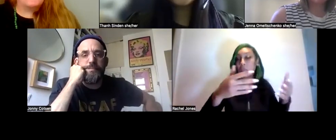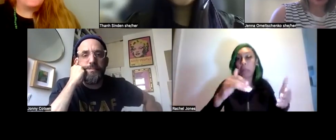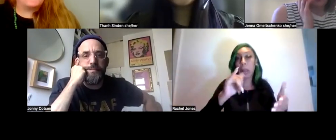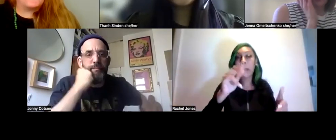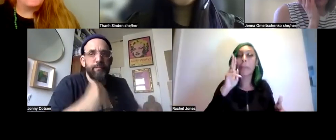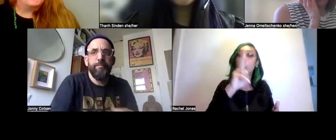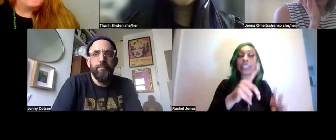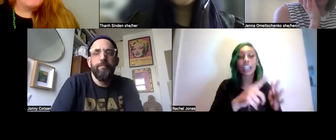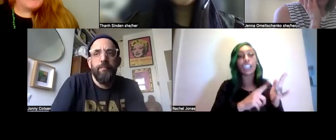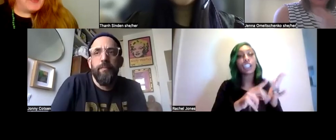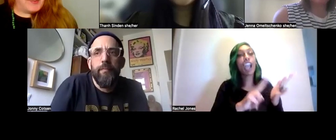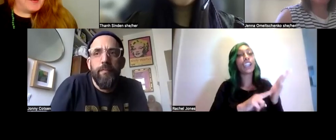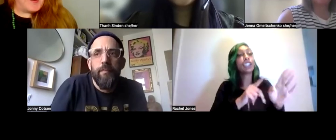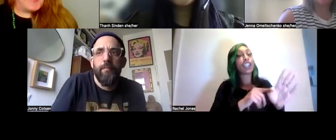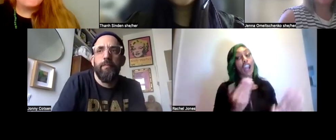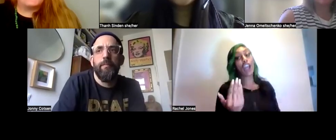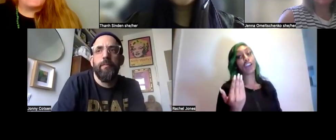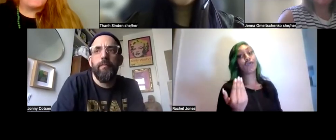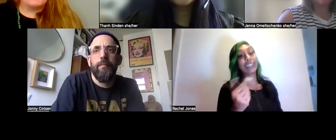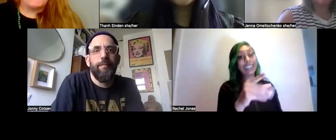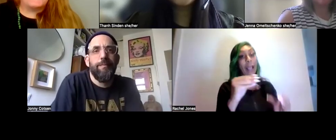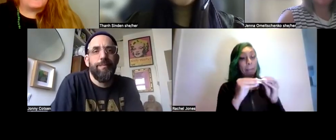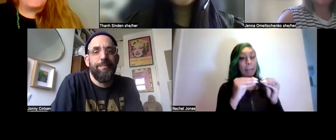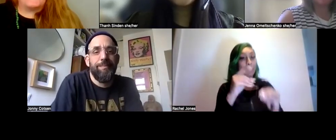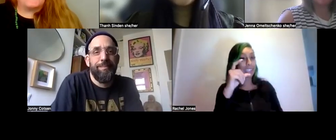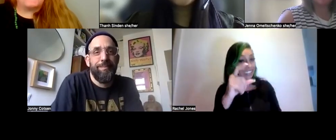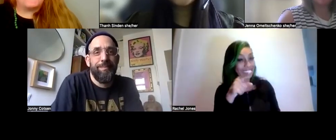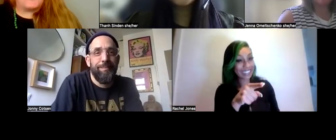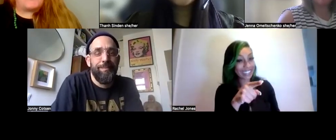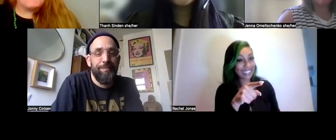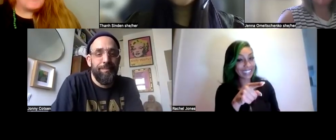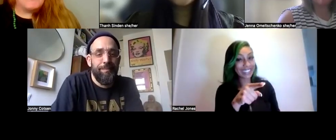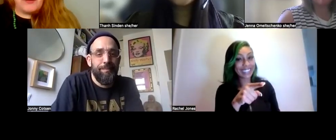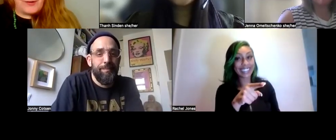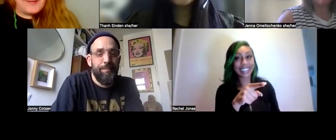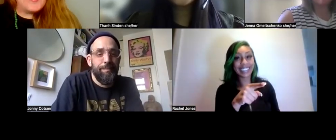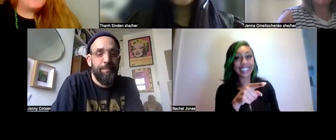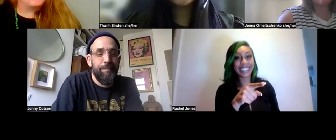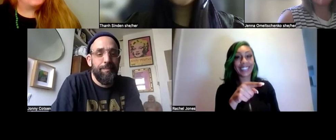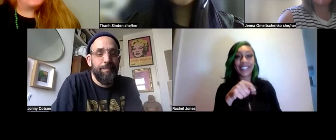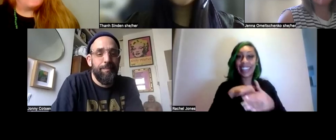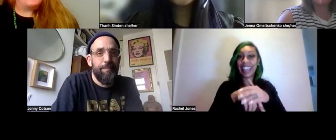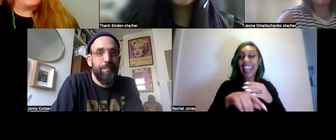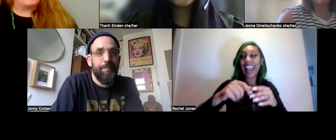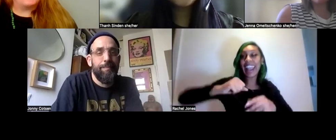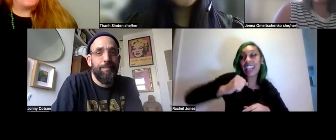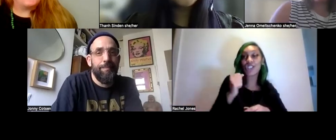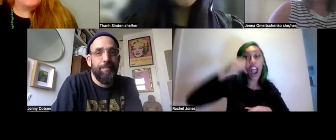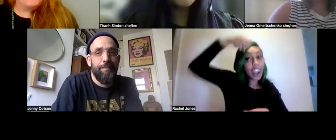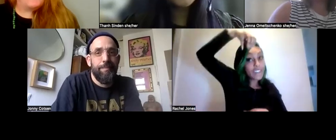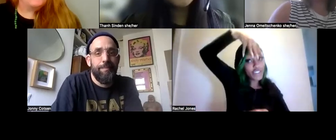Jonny recently on the BBC, or indeed on one of his Edinburgh Fringe, I think, as well, with